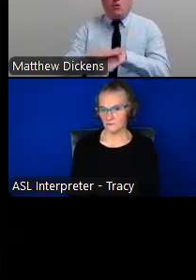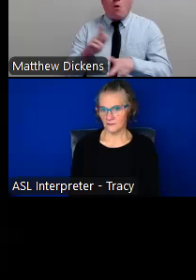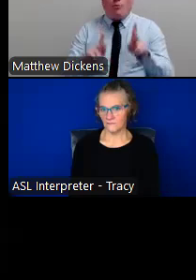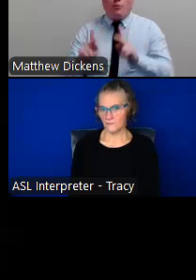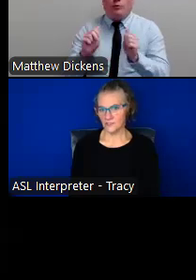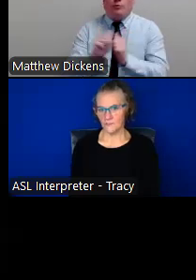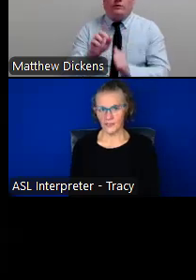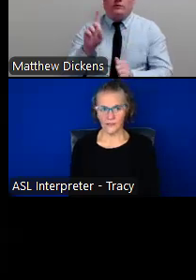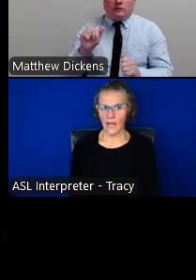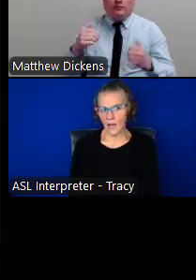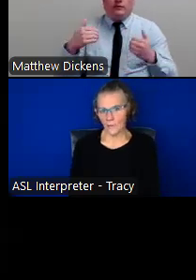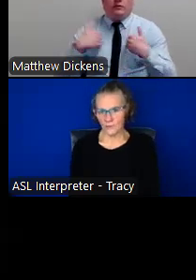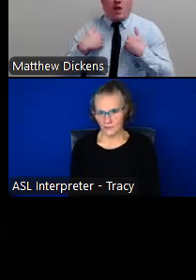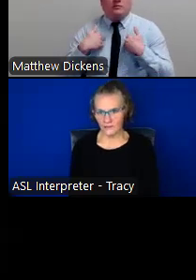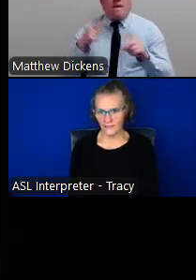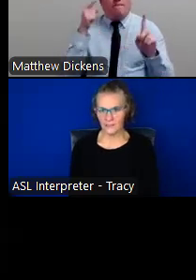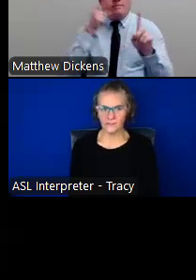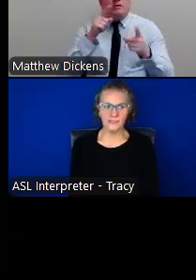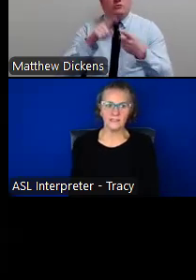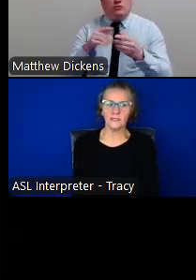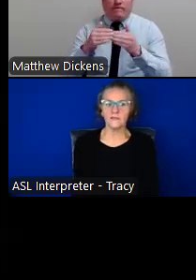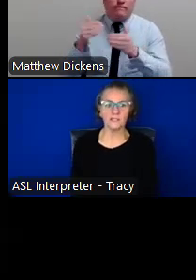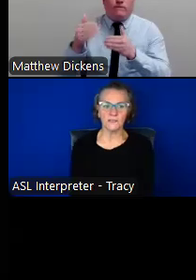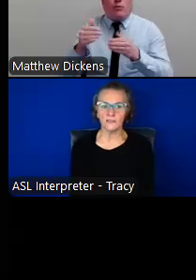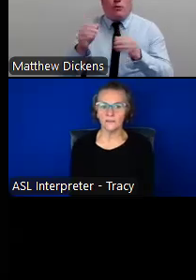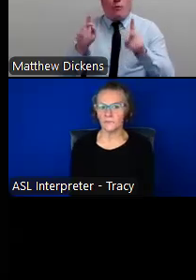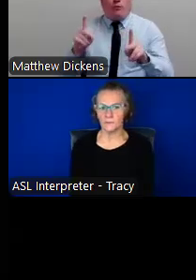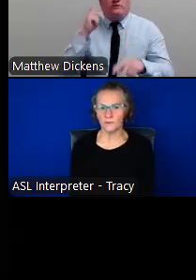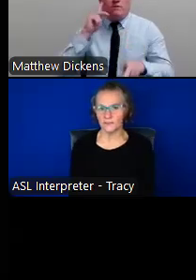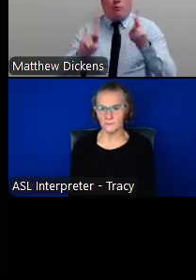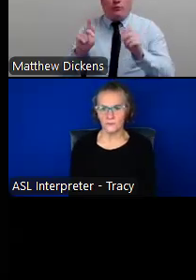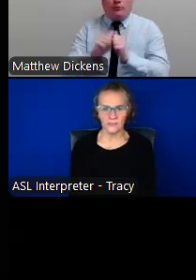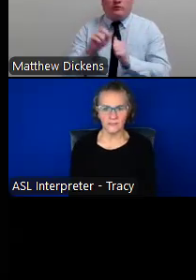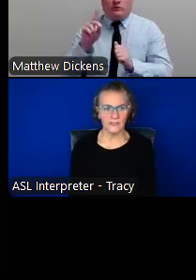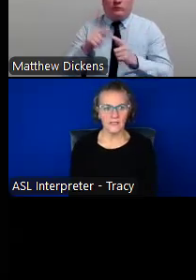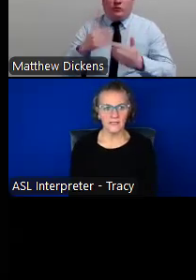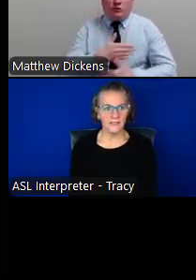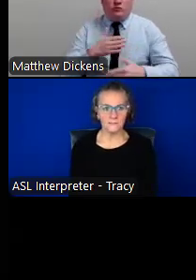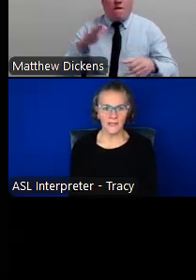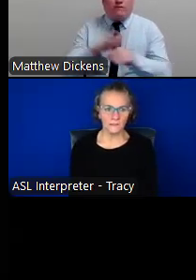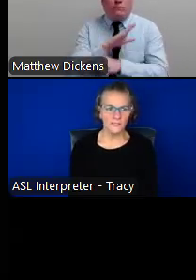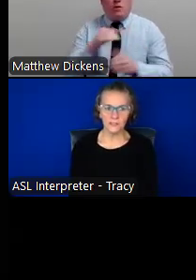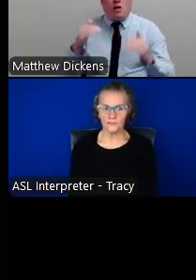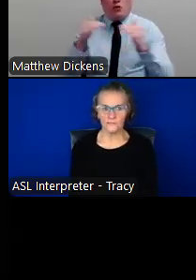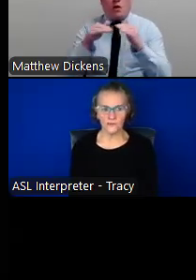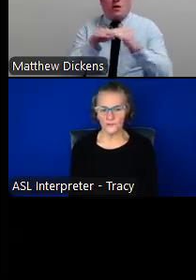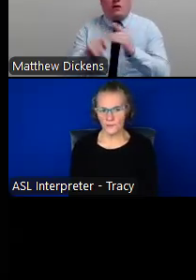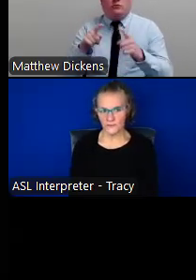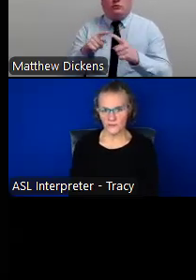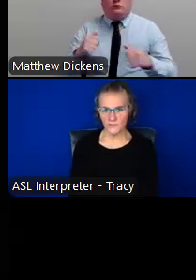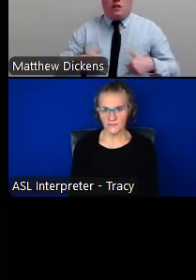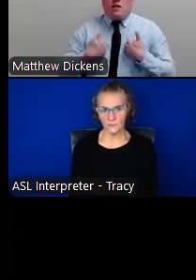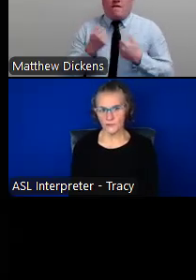some information about our agency. The Governor's Committee on People with Disabilities has a mission to